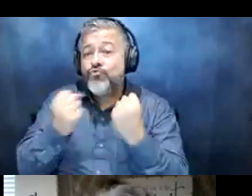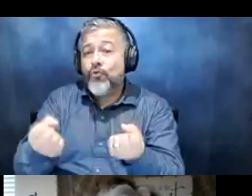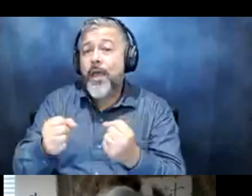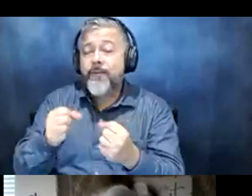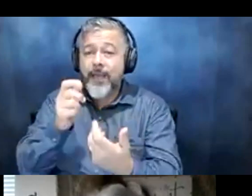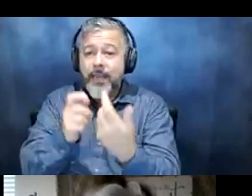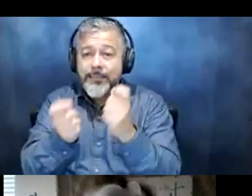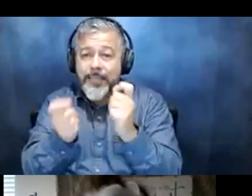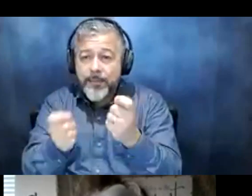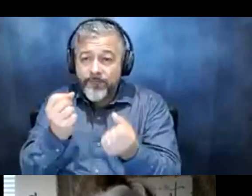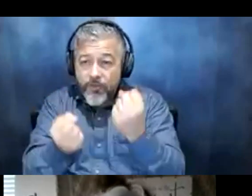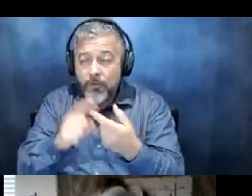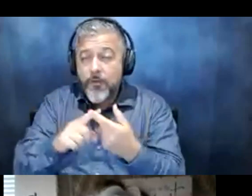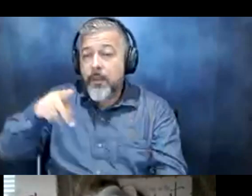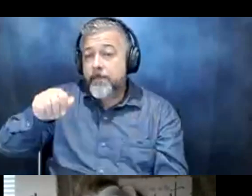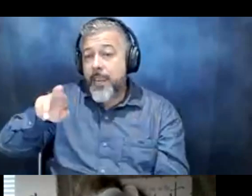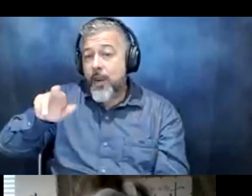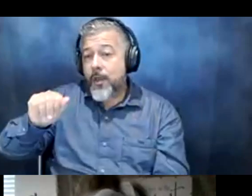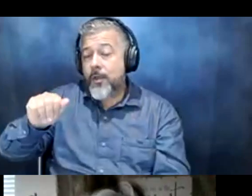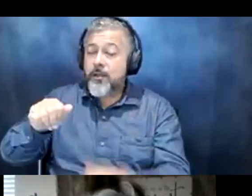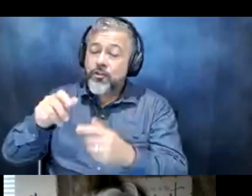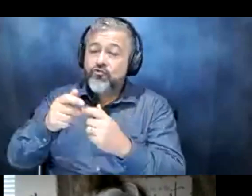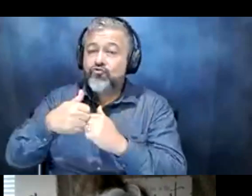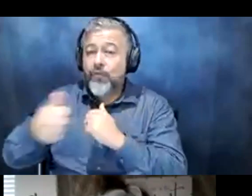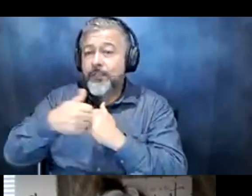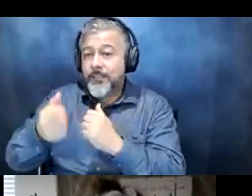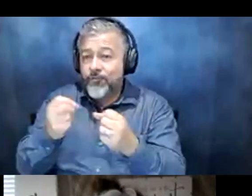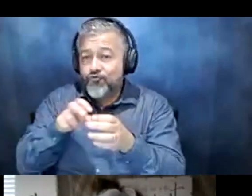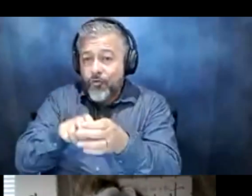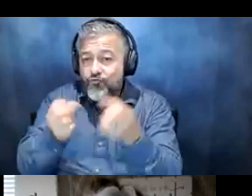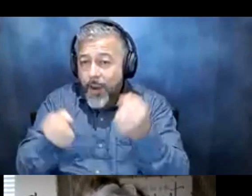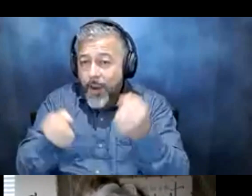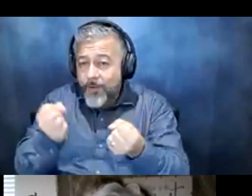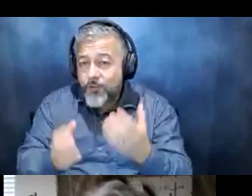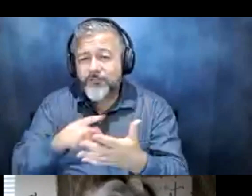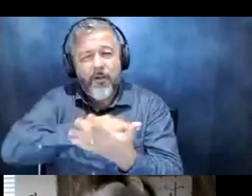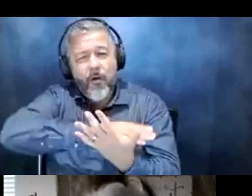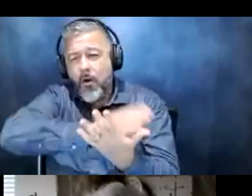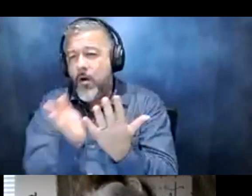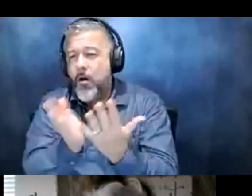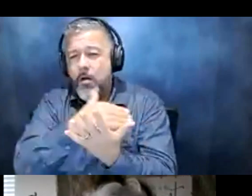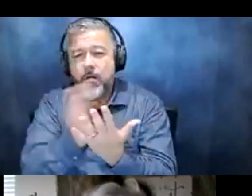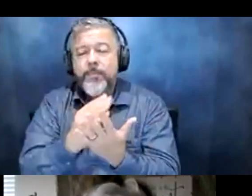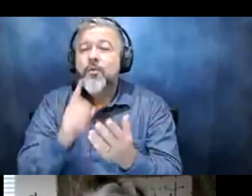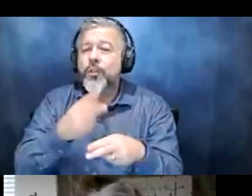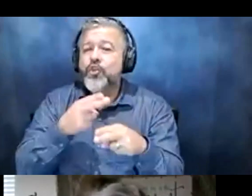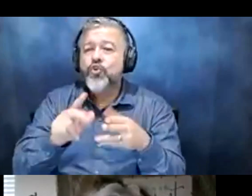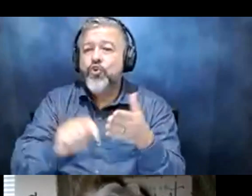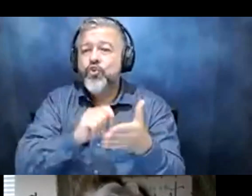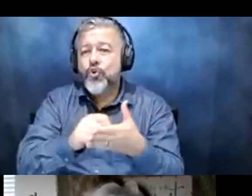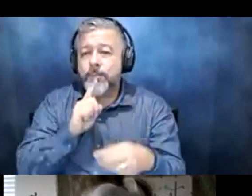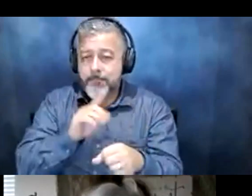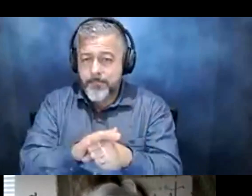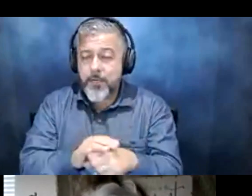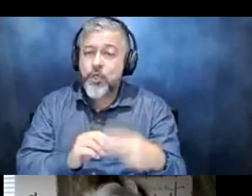vehicles, paratransit riders, the whole continuum of transportation options. So it's a short-term commitment. It'll be 2 to